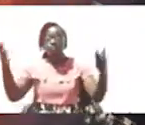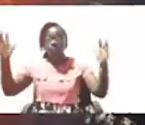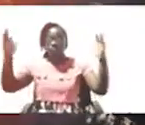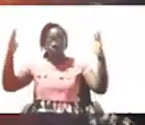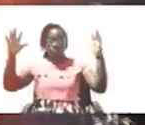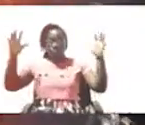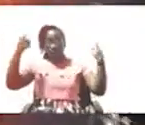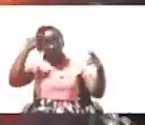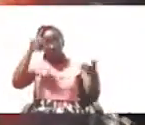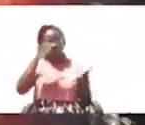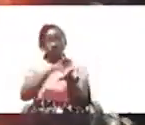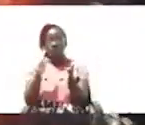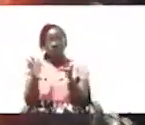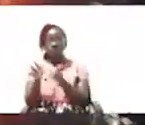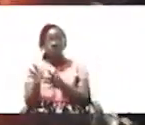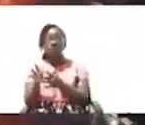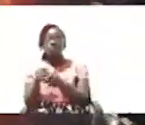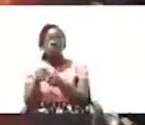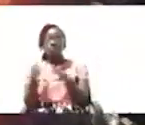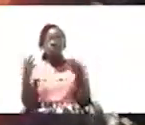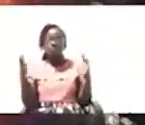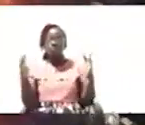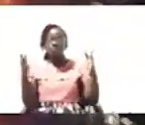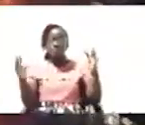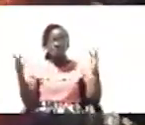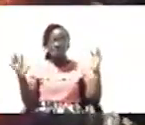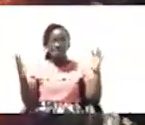Bonsama Jesus. Oh, put your hands together for Jesus.